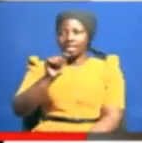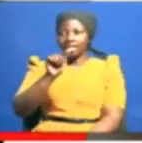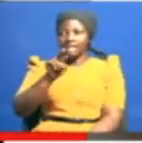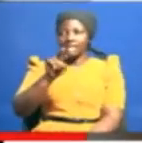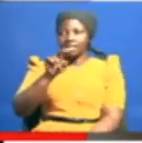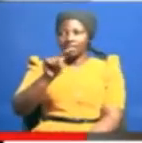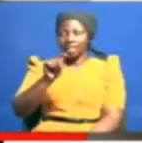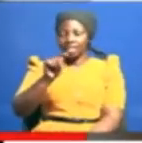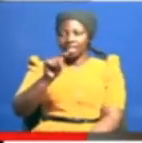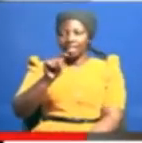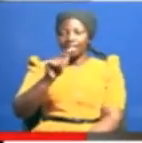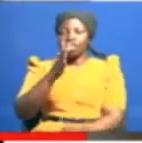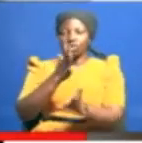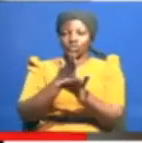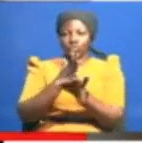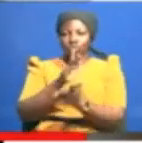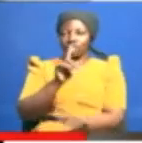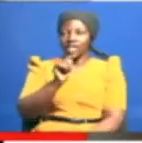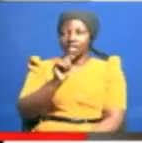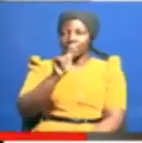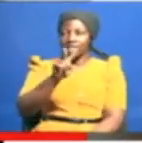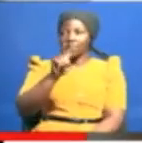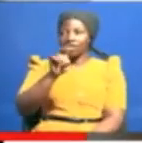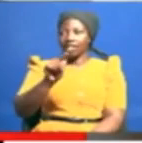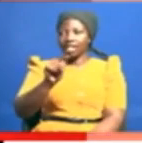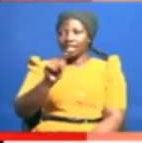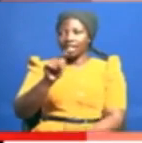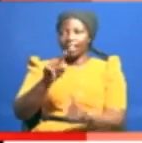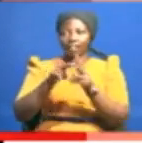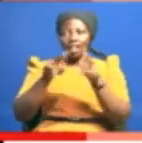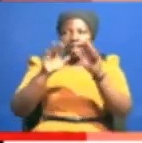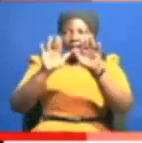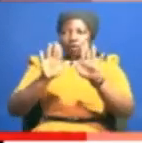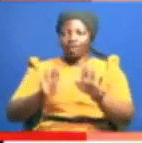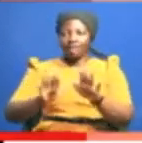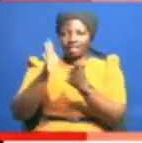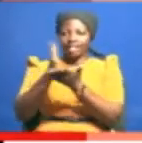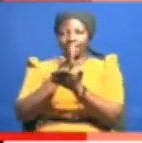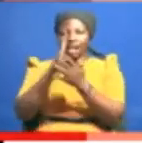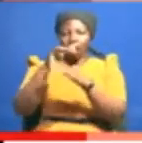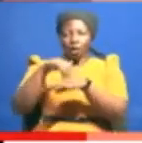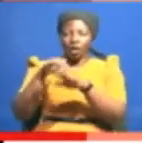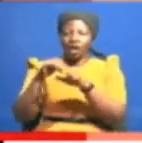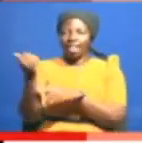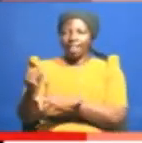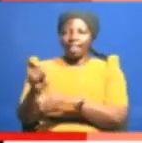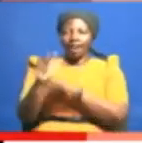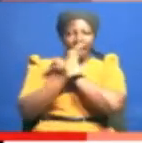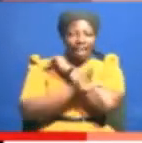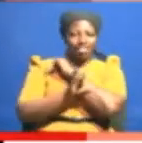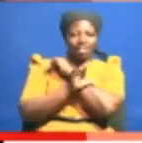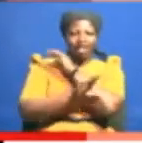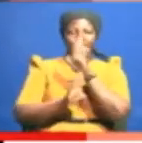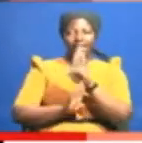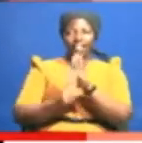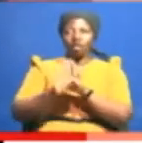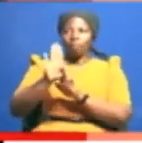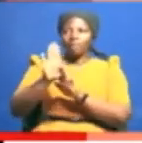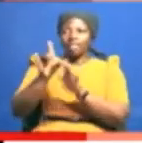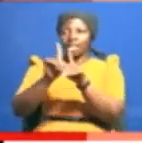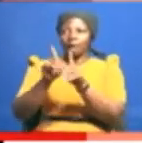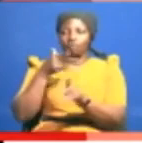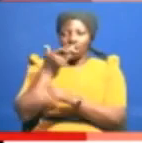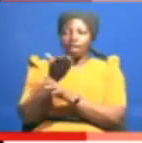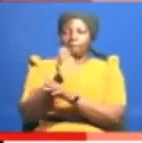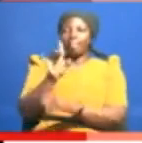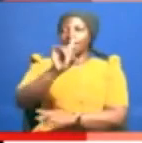Ideally, TVET is a very important sector when you look at development of a country. And just as to your question on the status